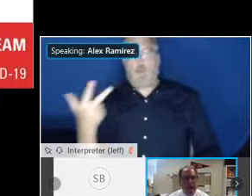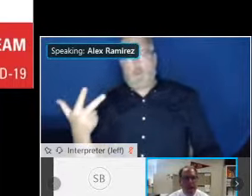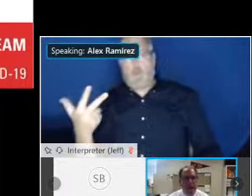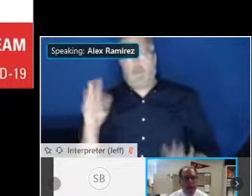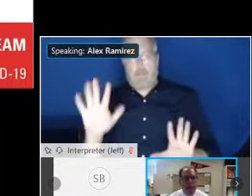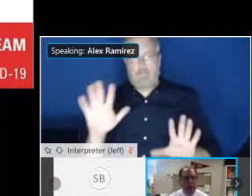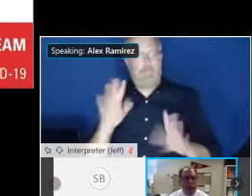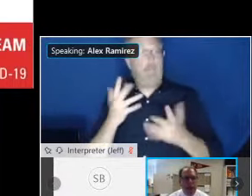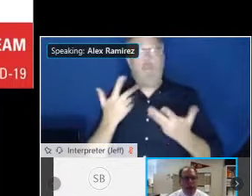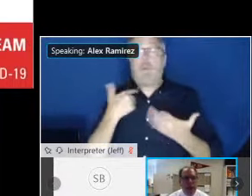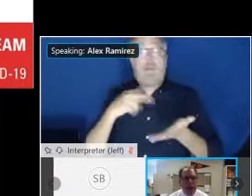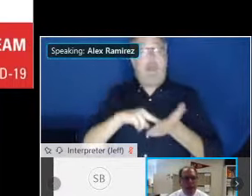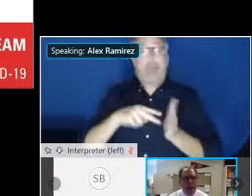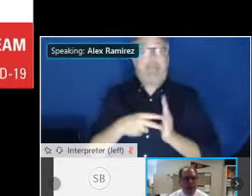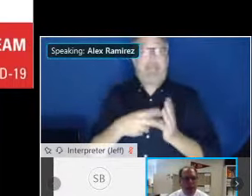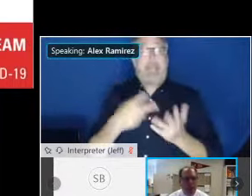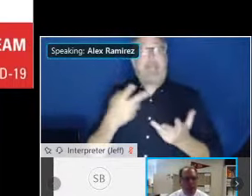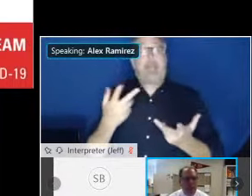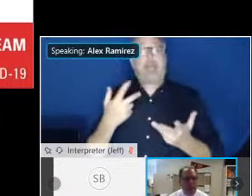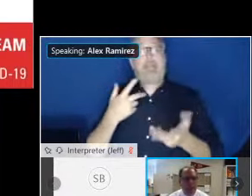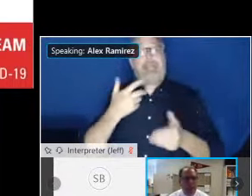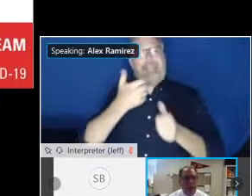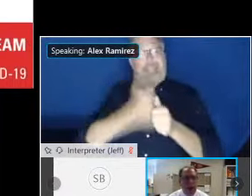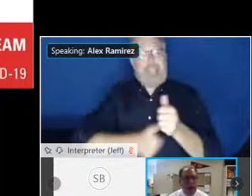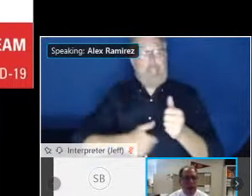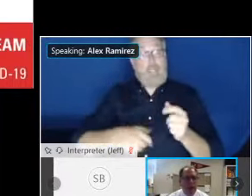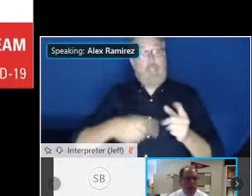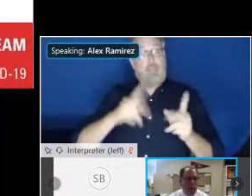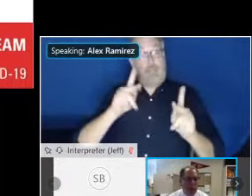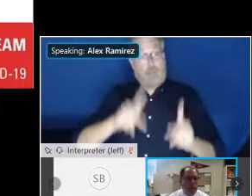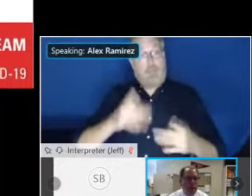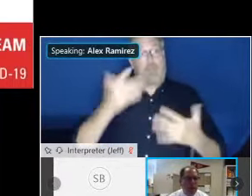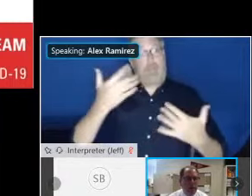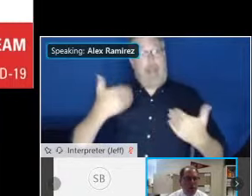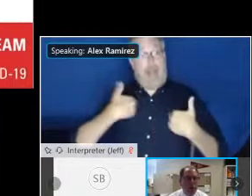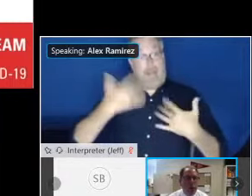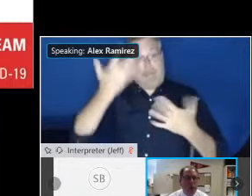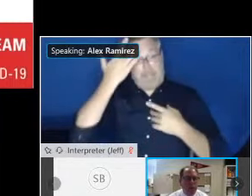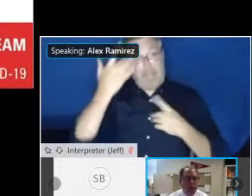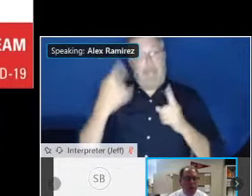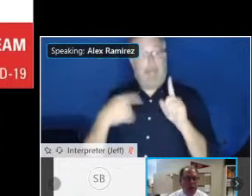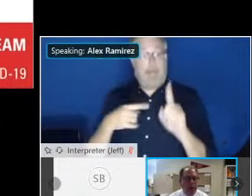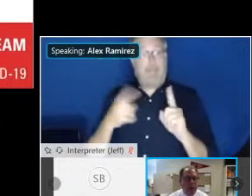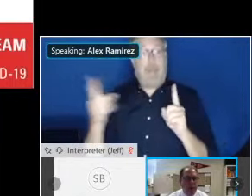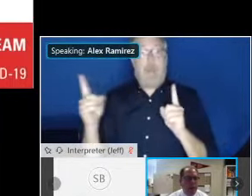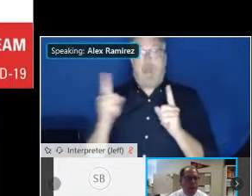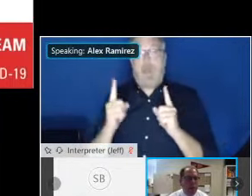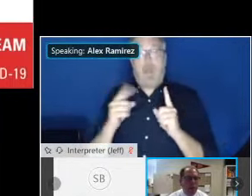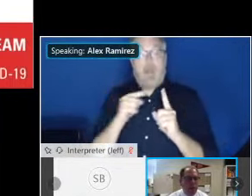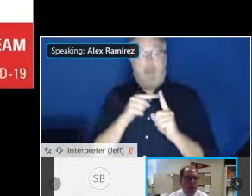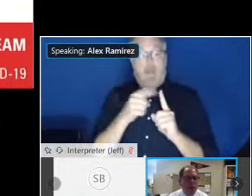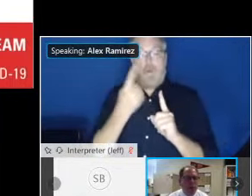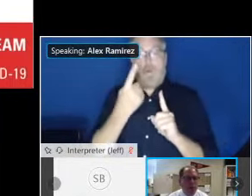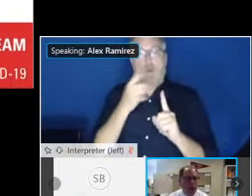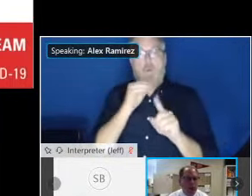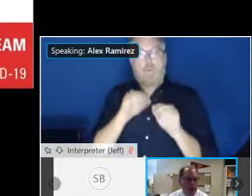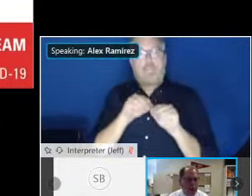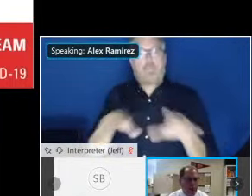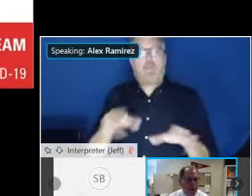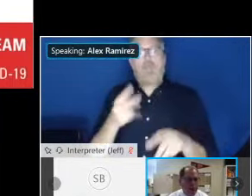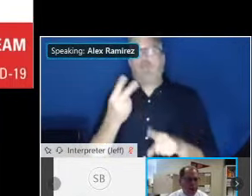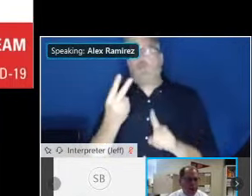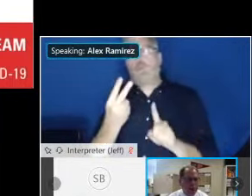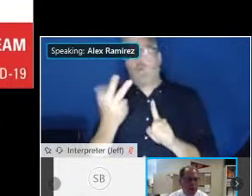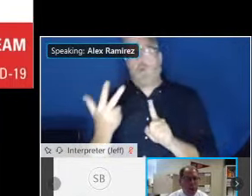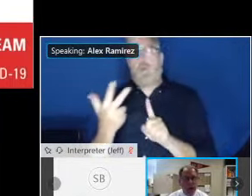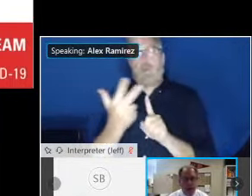That means that for each positive individual, on average, one individual spreads that to maybe 2 or 3